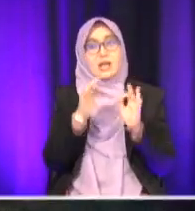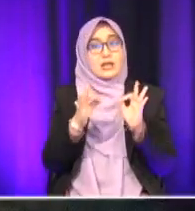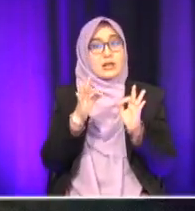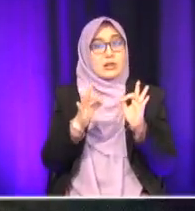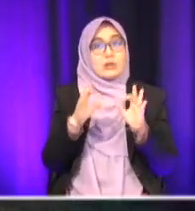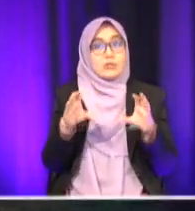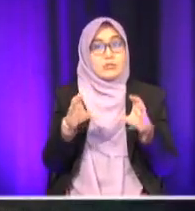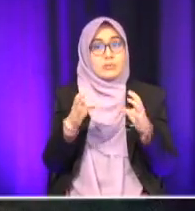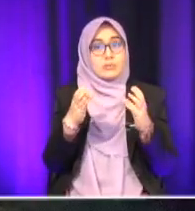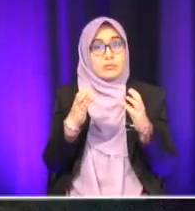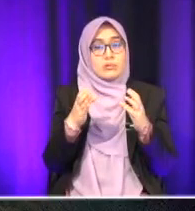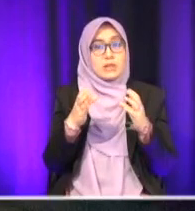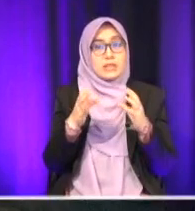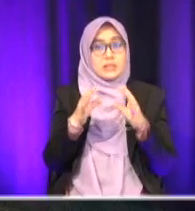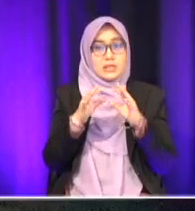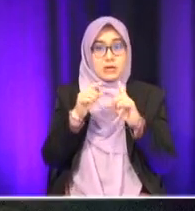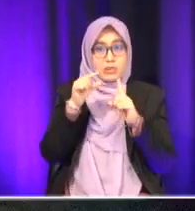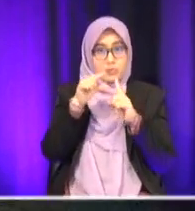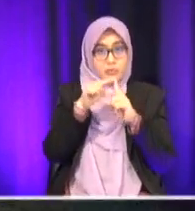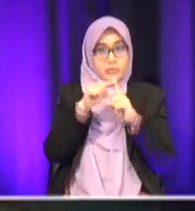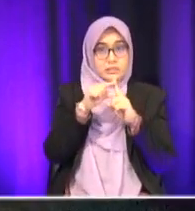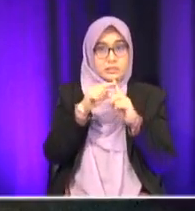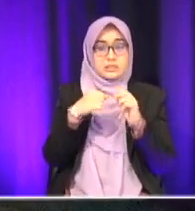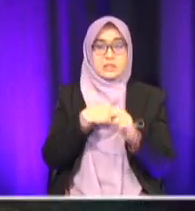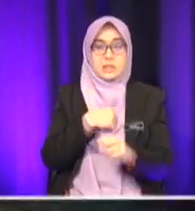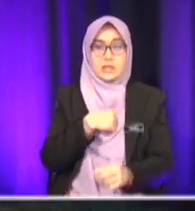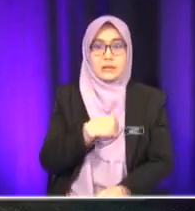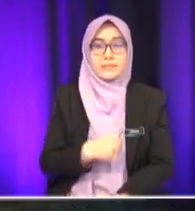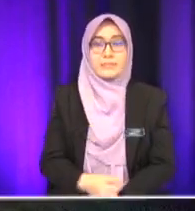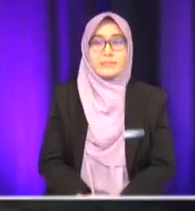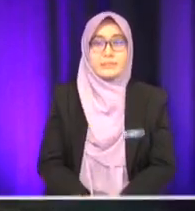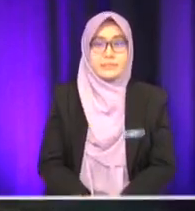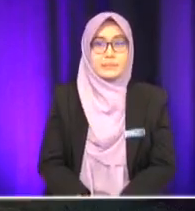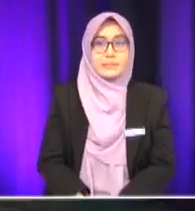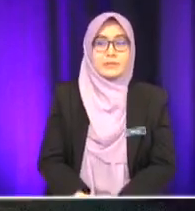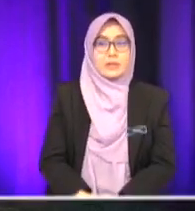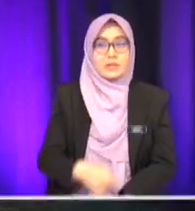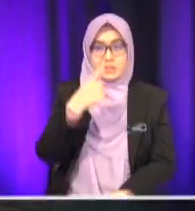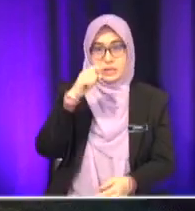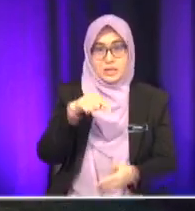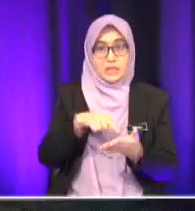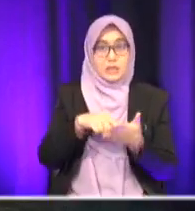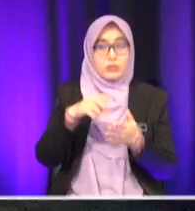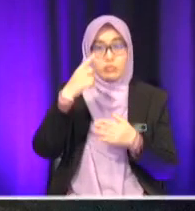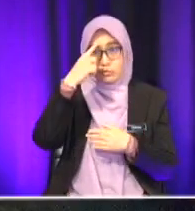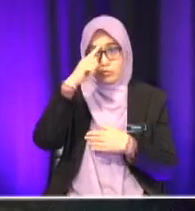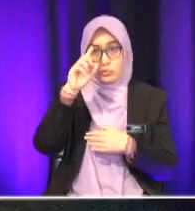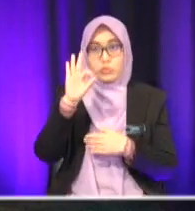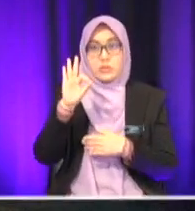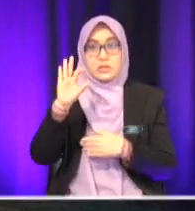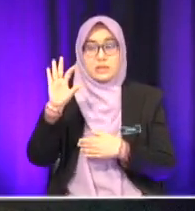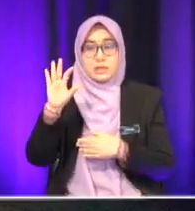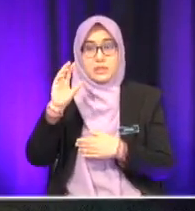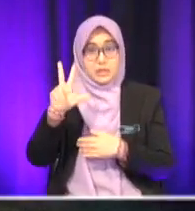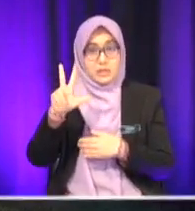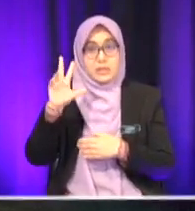this goes to question number 39 and 40. We have to zoom in